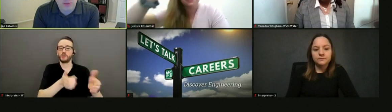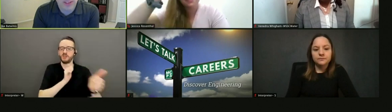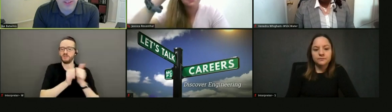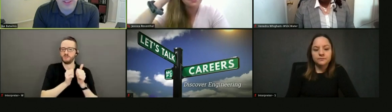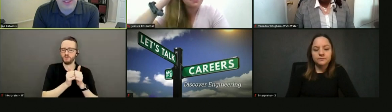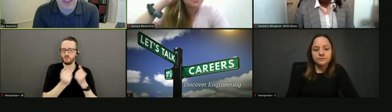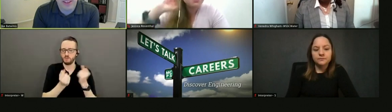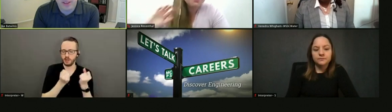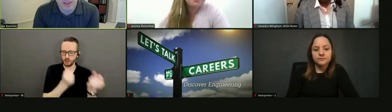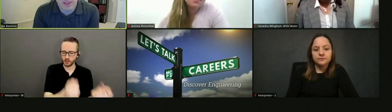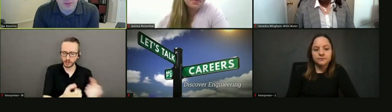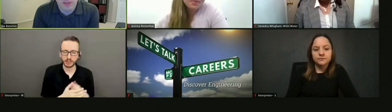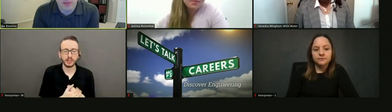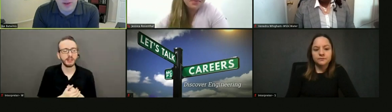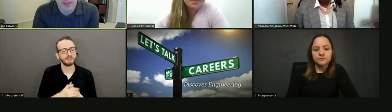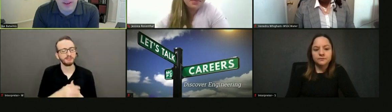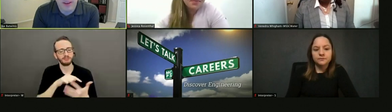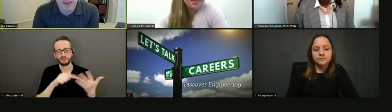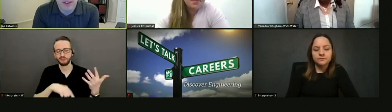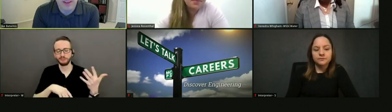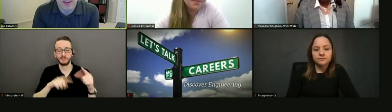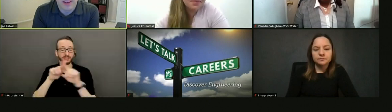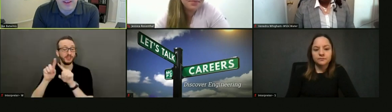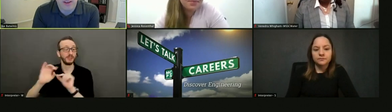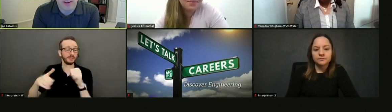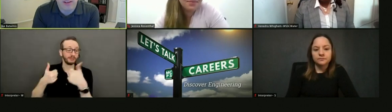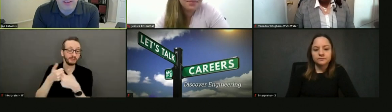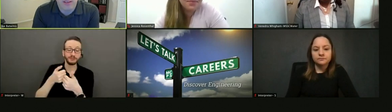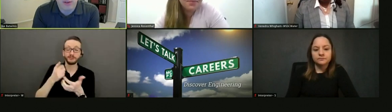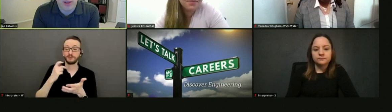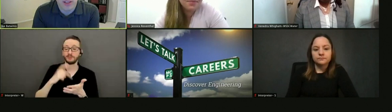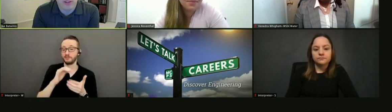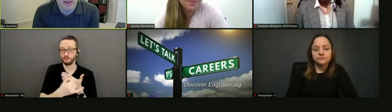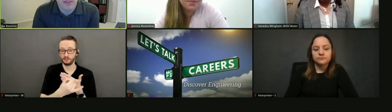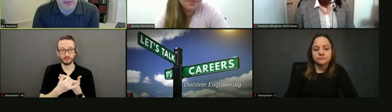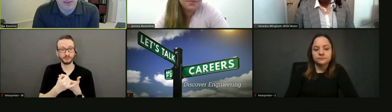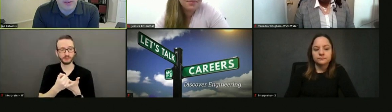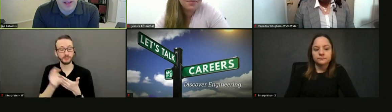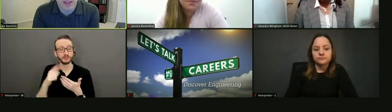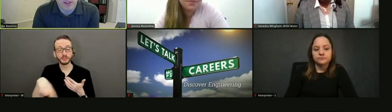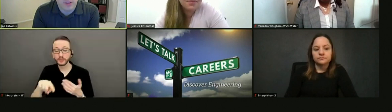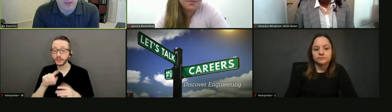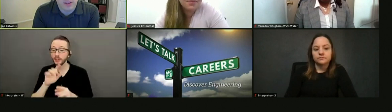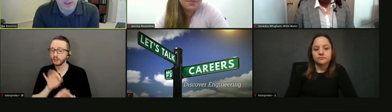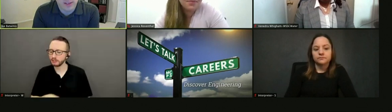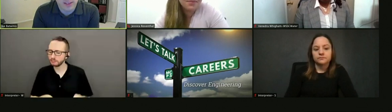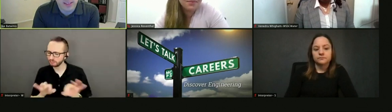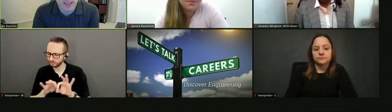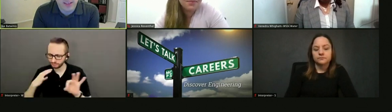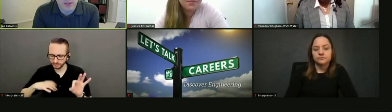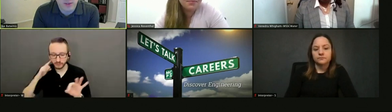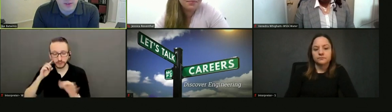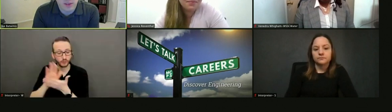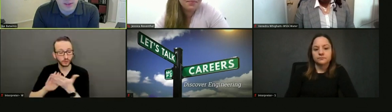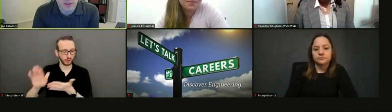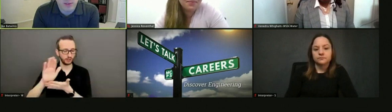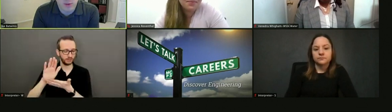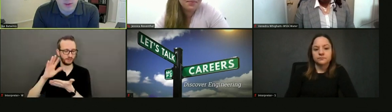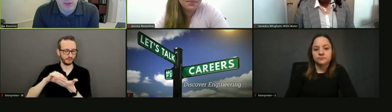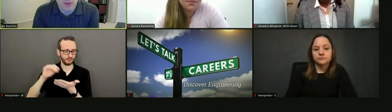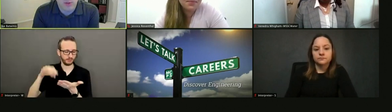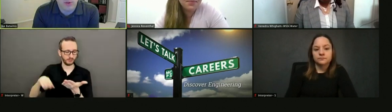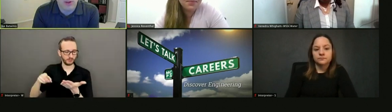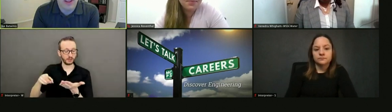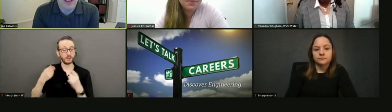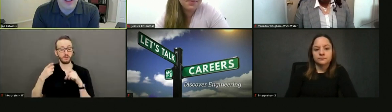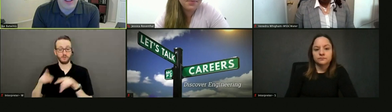All of these projects, and there's a bunch of them out there, are really great for college students to get into while